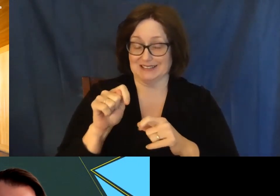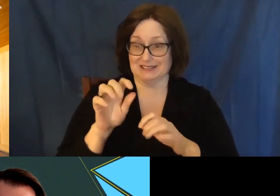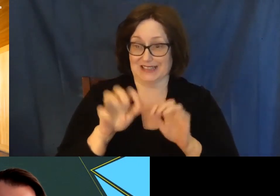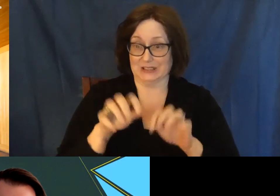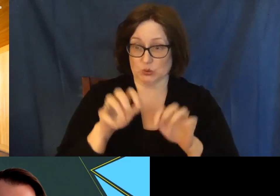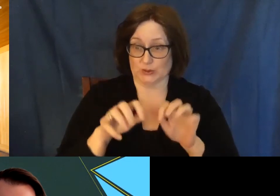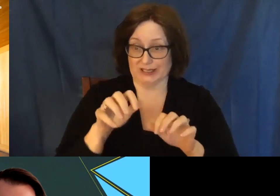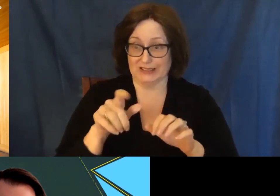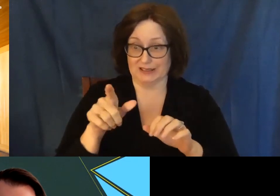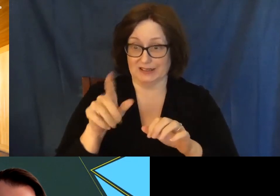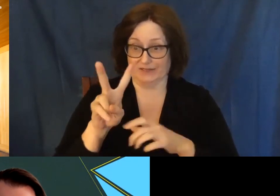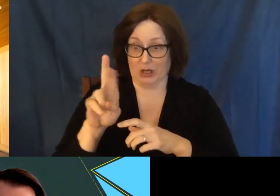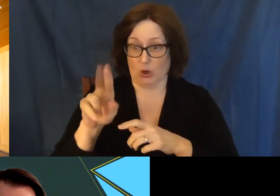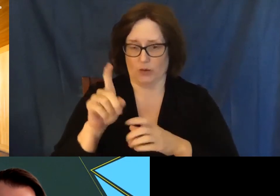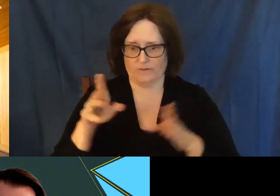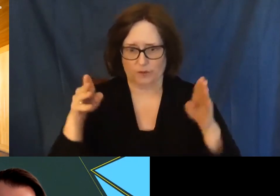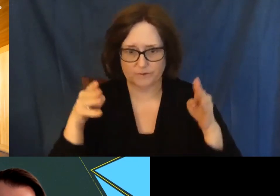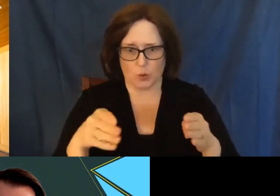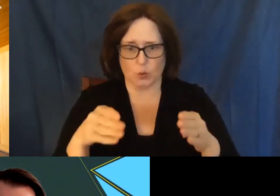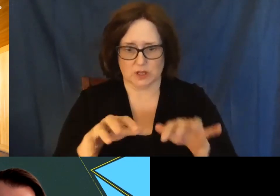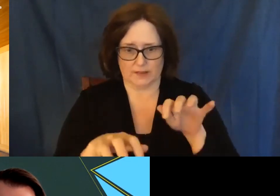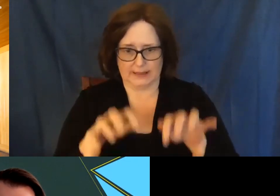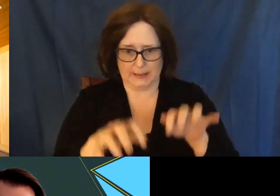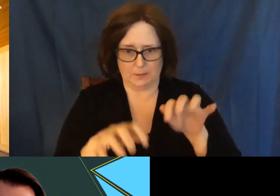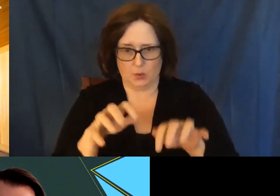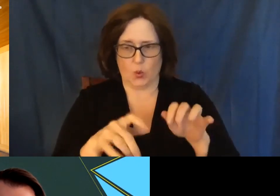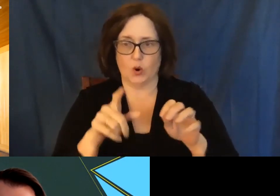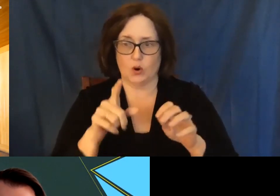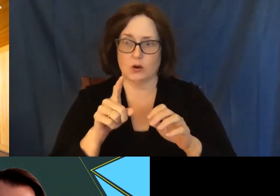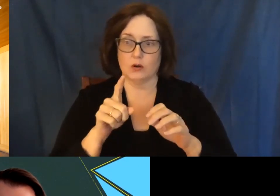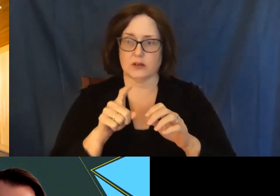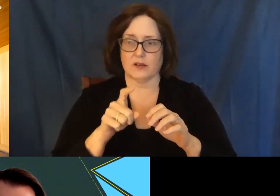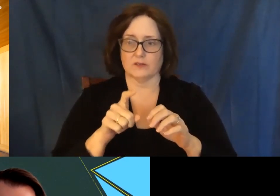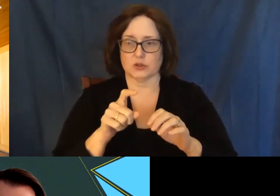keyboard and have to aim the virtual ray to enter